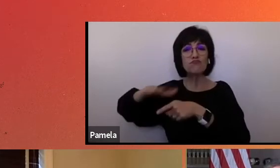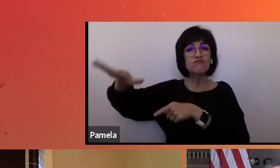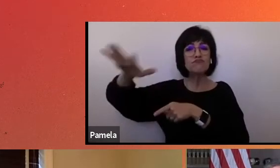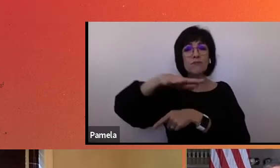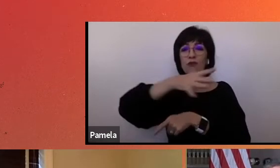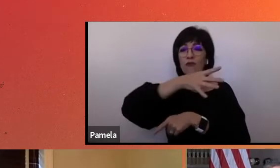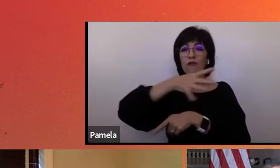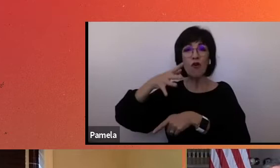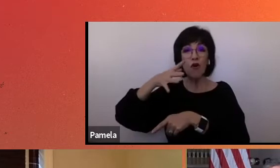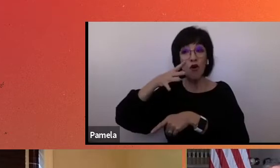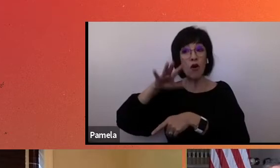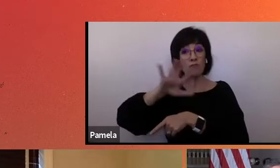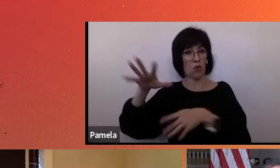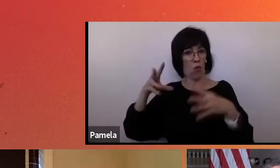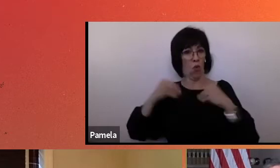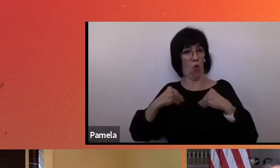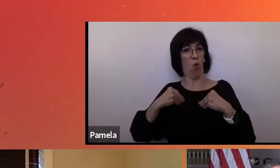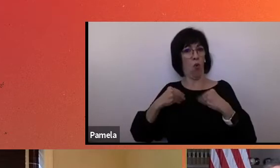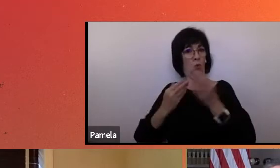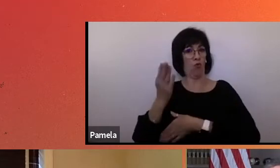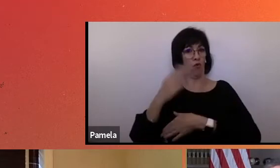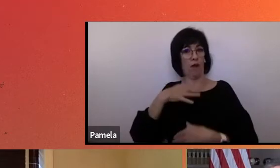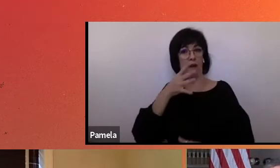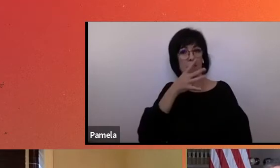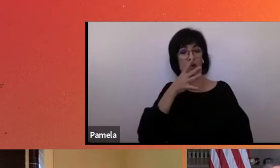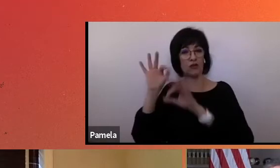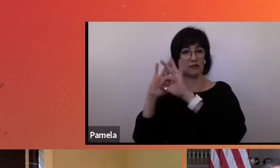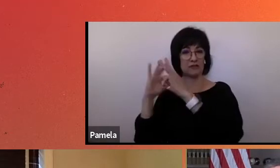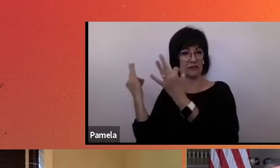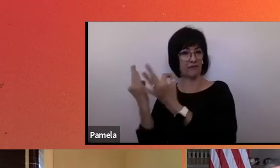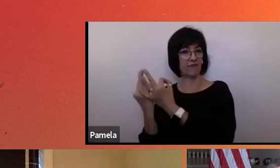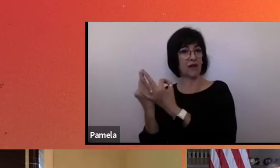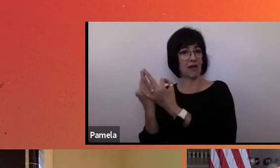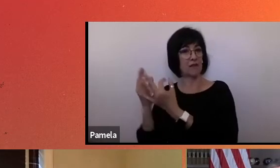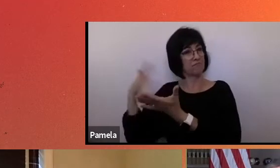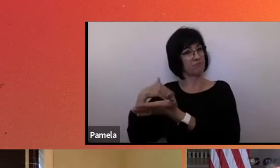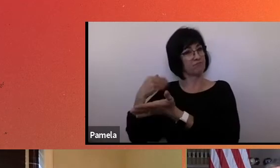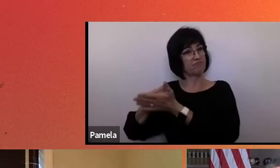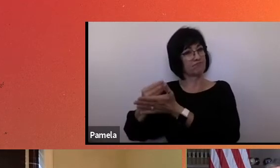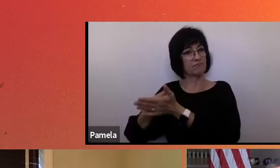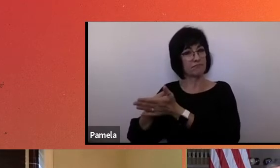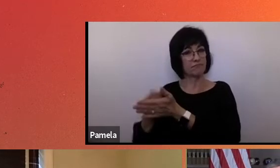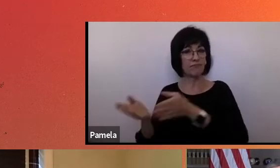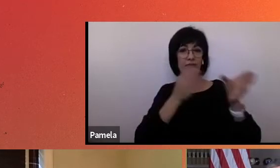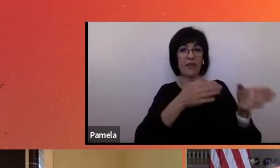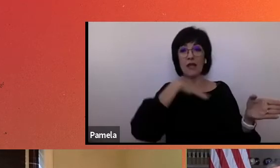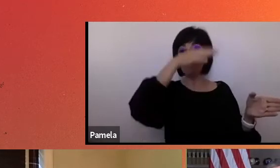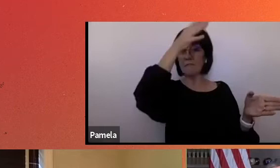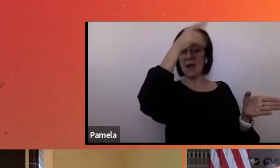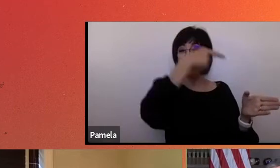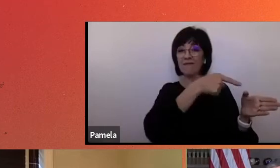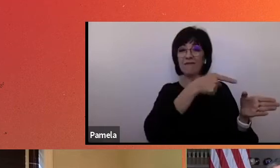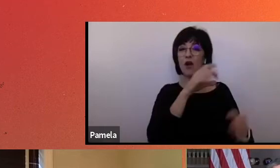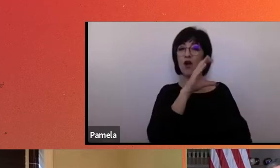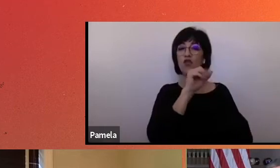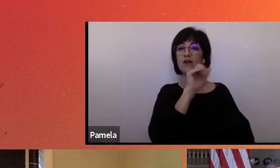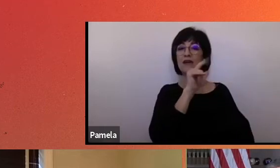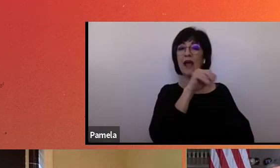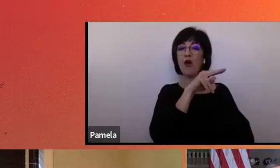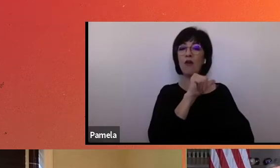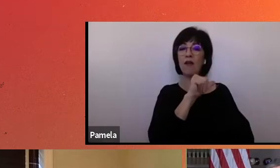my mother's family. My father's family basically were in Caroline County, Maryland, and